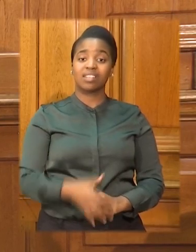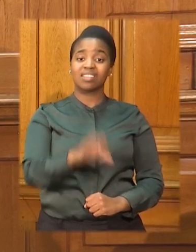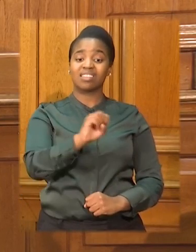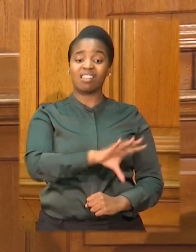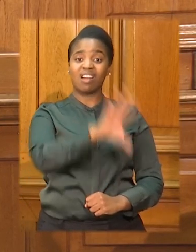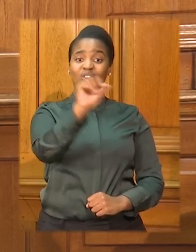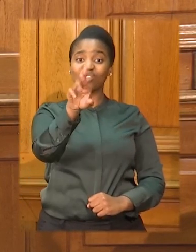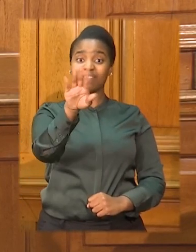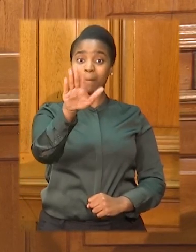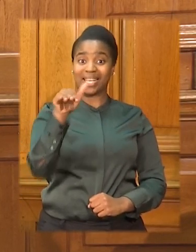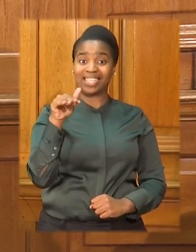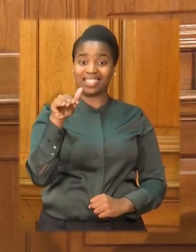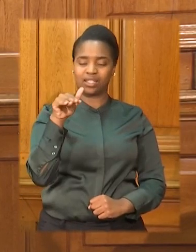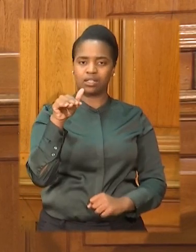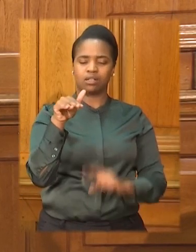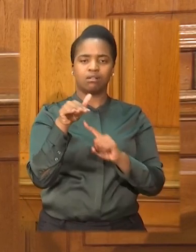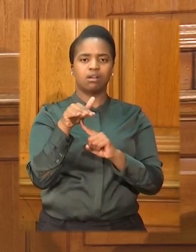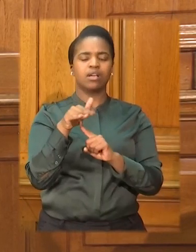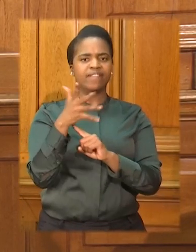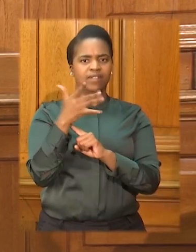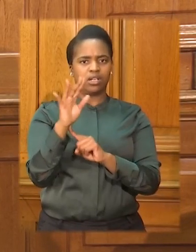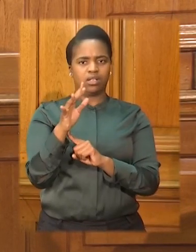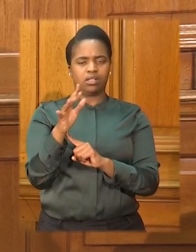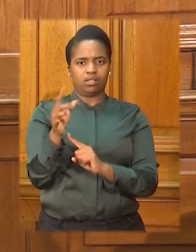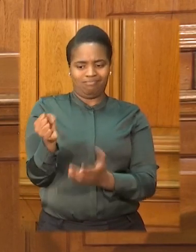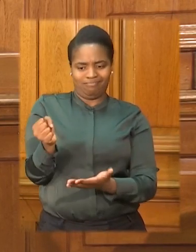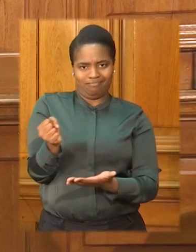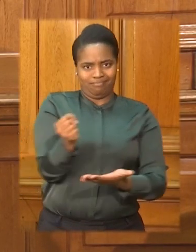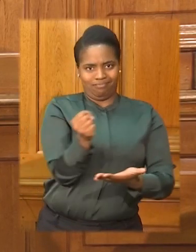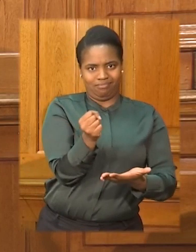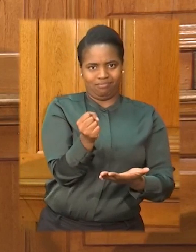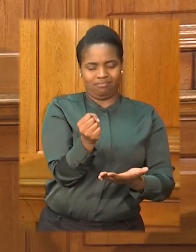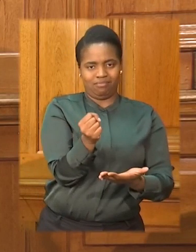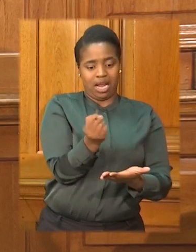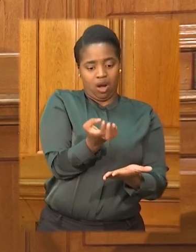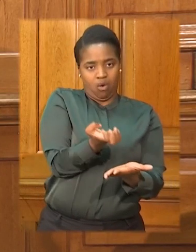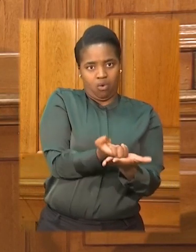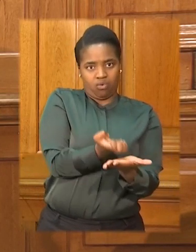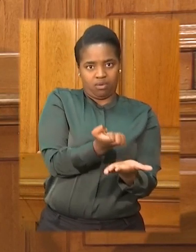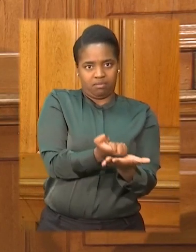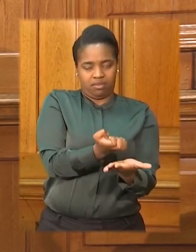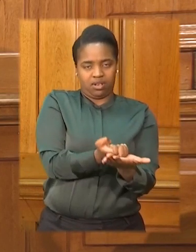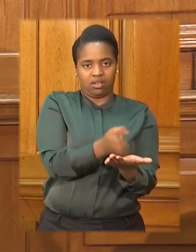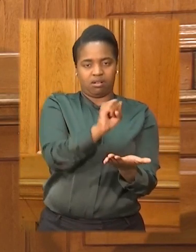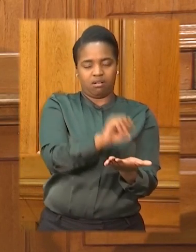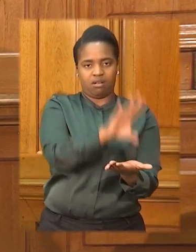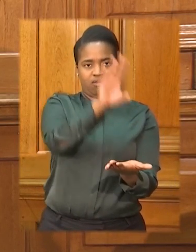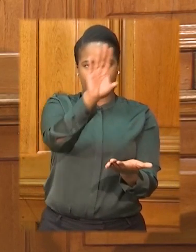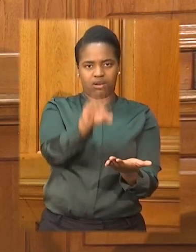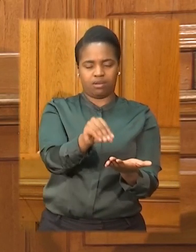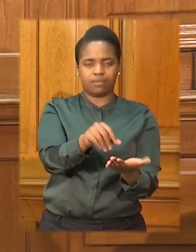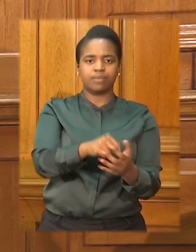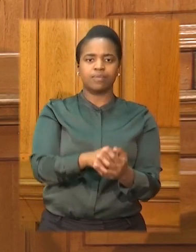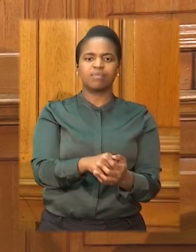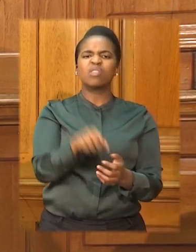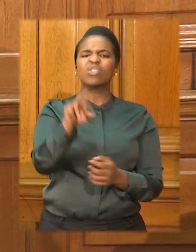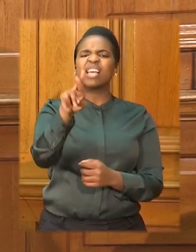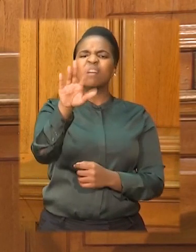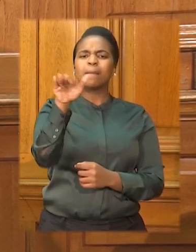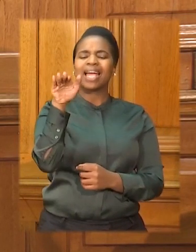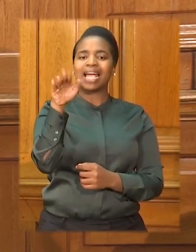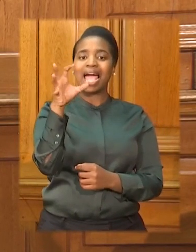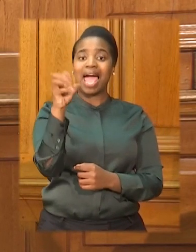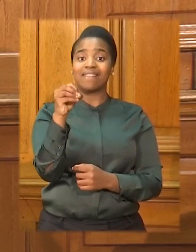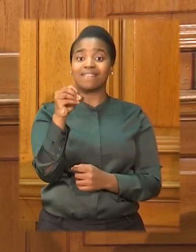Reserve Bank has also made an important contribution to support the real economy. In line with its constitutional